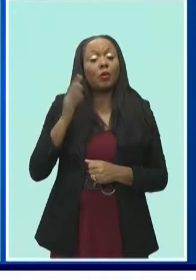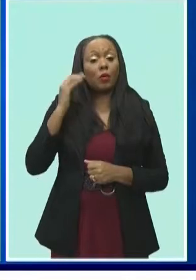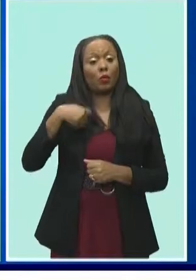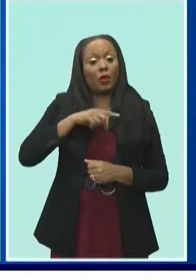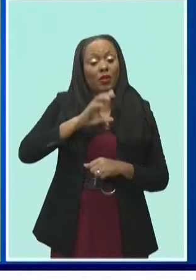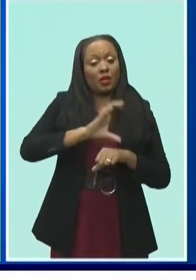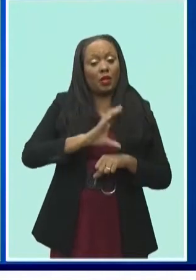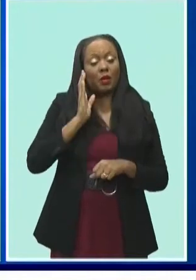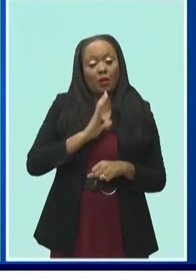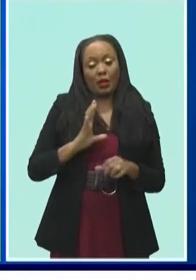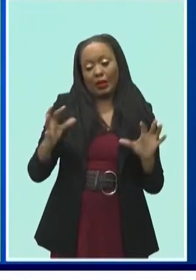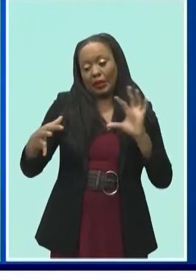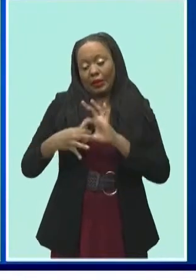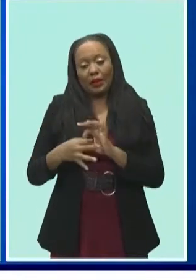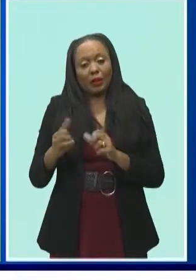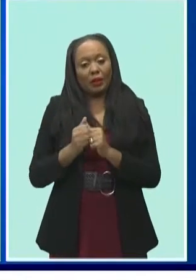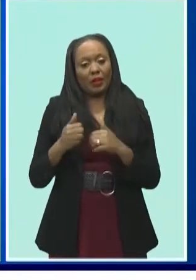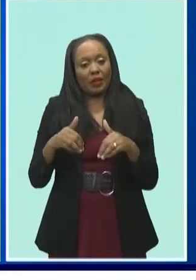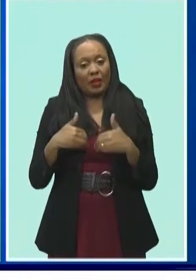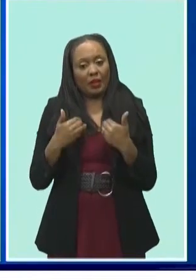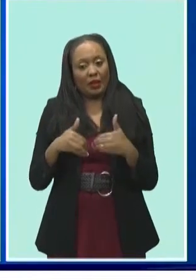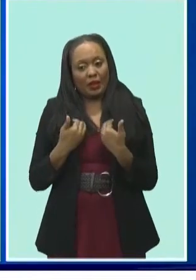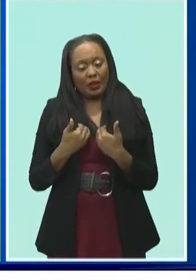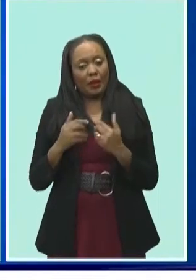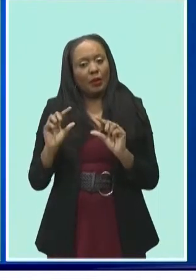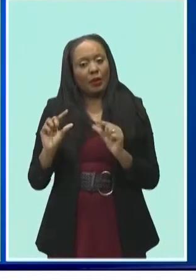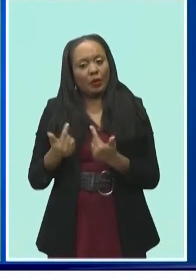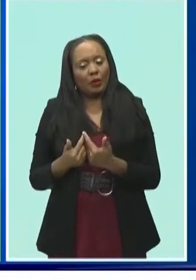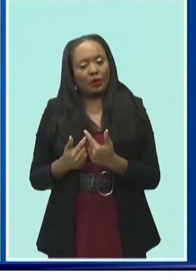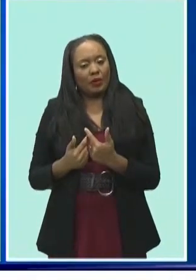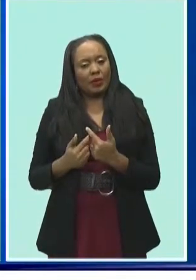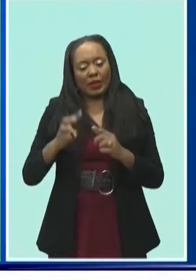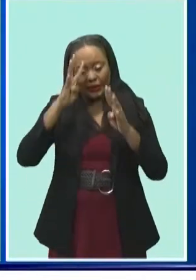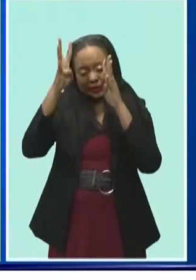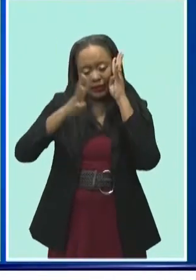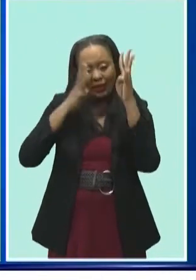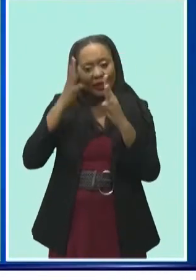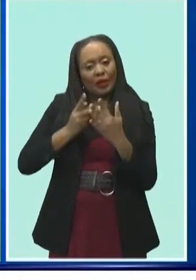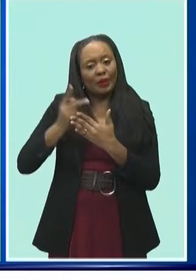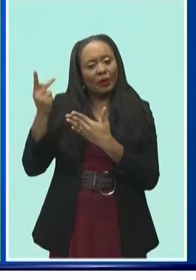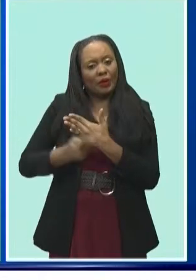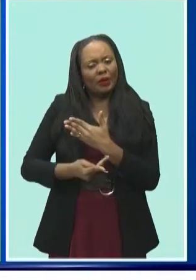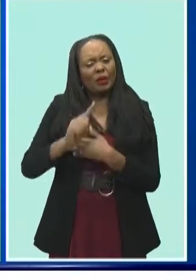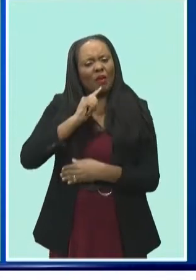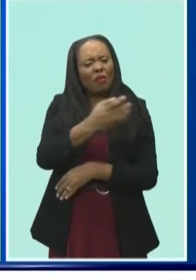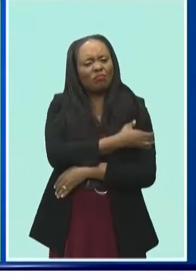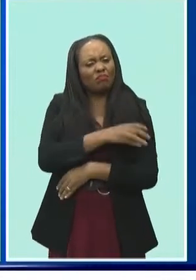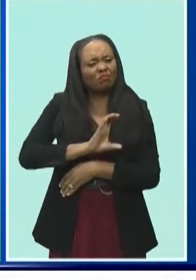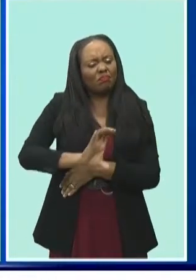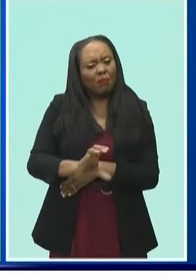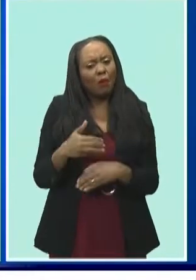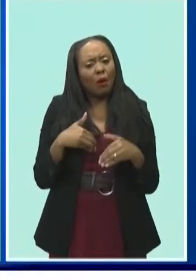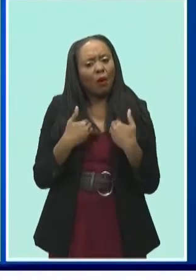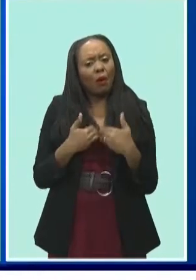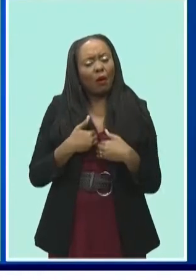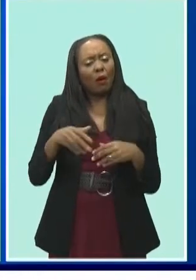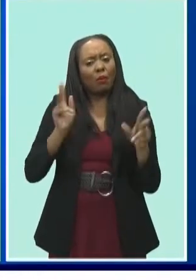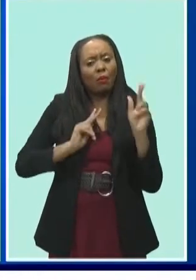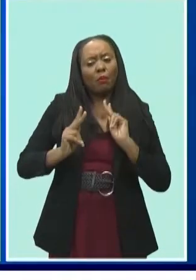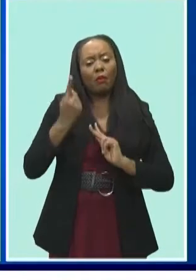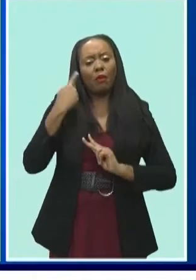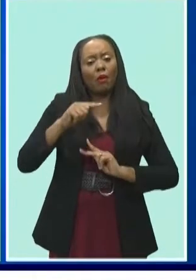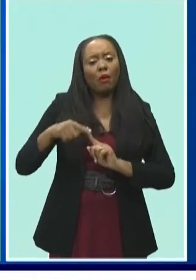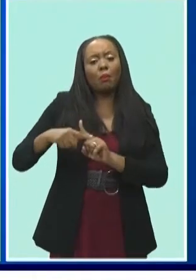Commission to develop a program which is entitled to Empower Youth for Positive